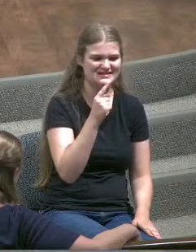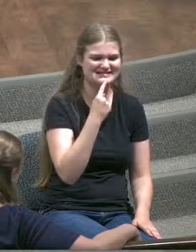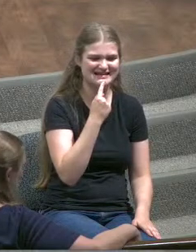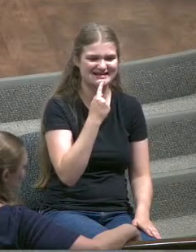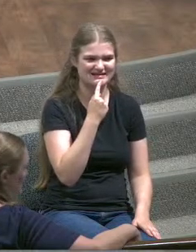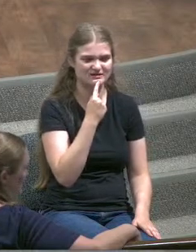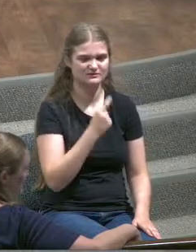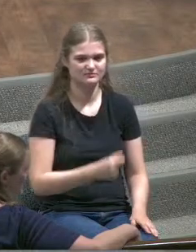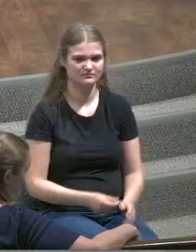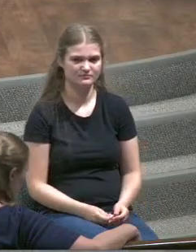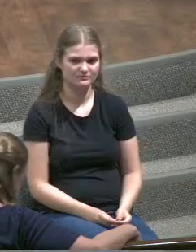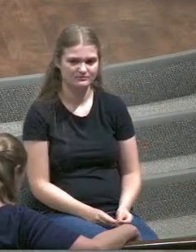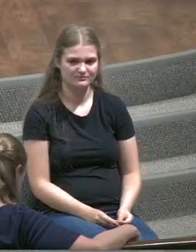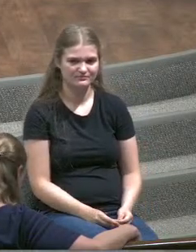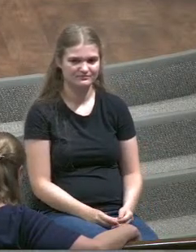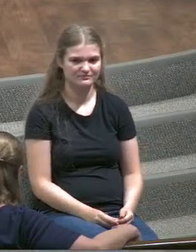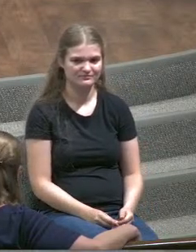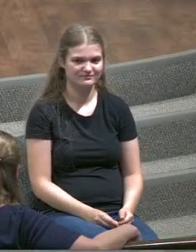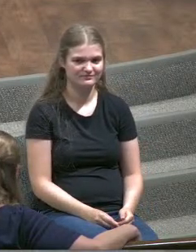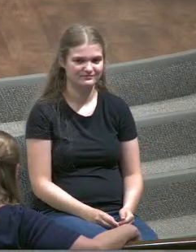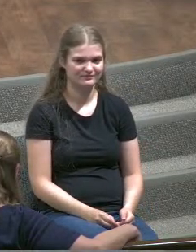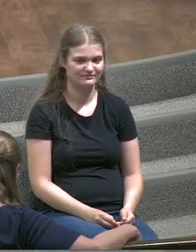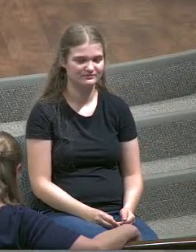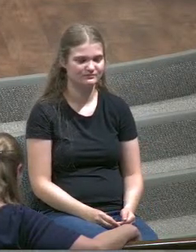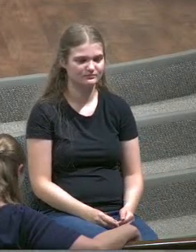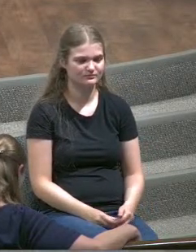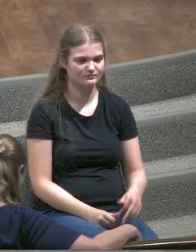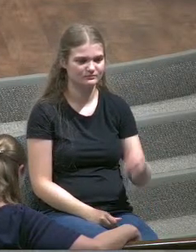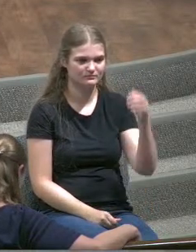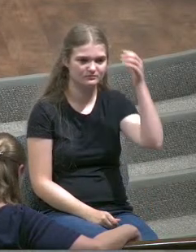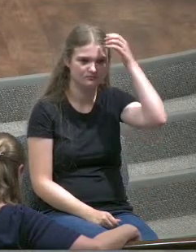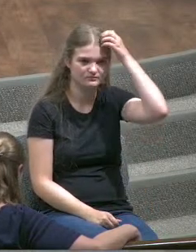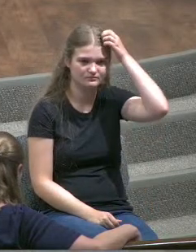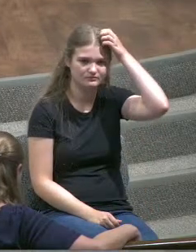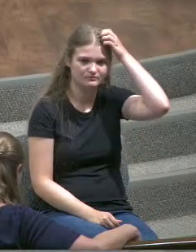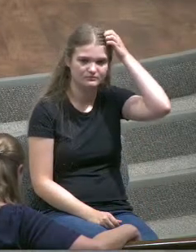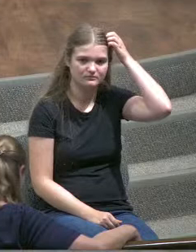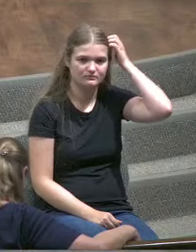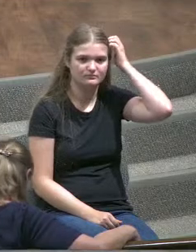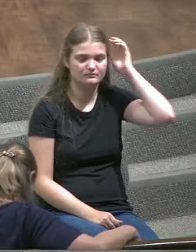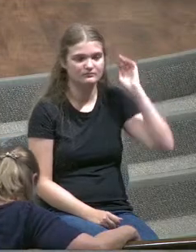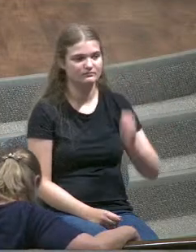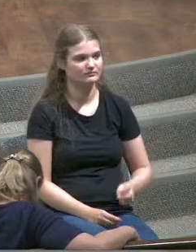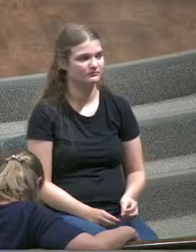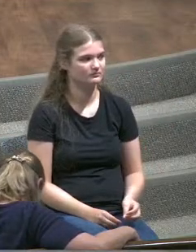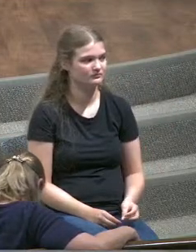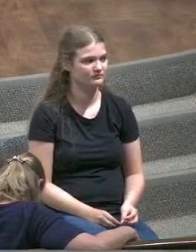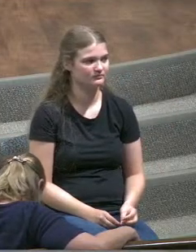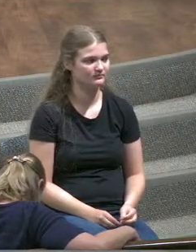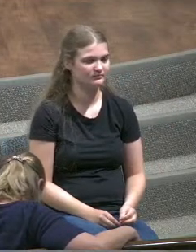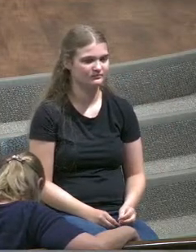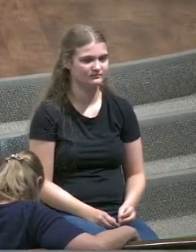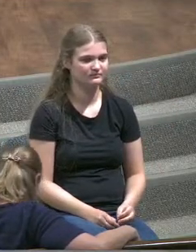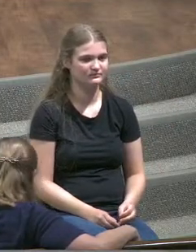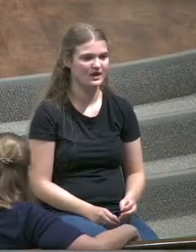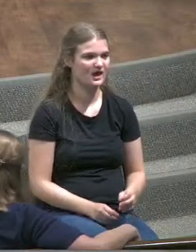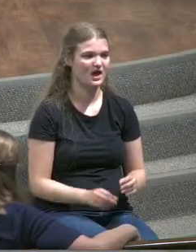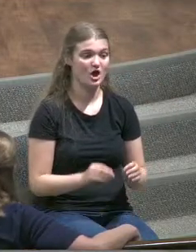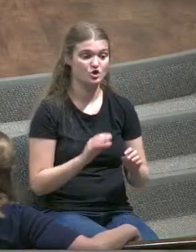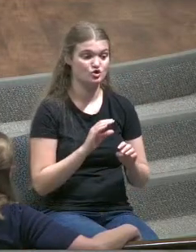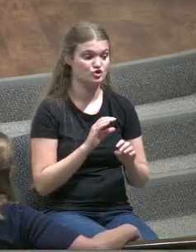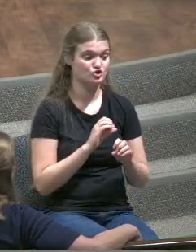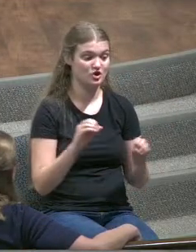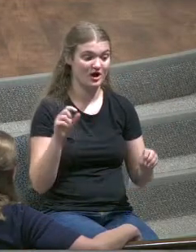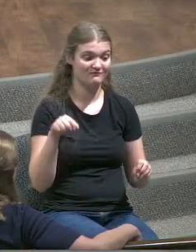man speak like that? He is blaspheming. Who can forgive sins but God alone? Again, none of this is being said